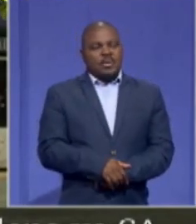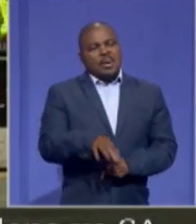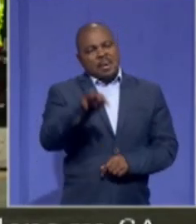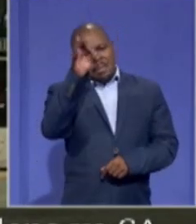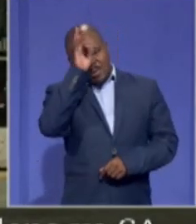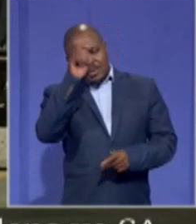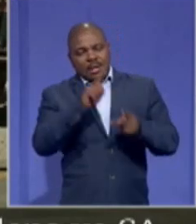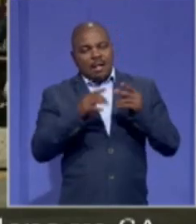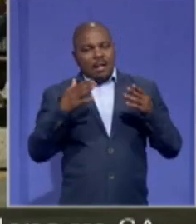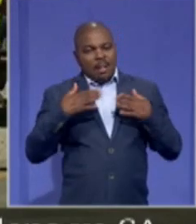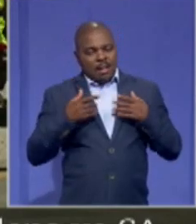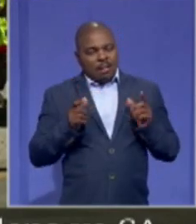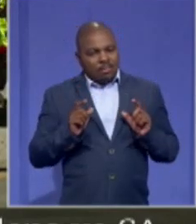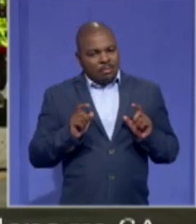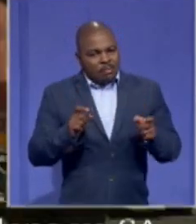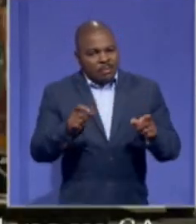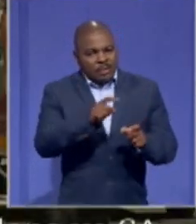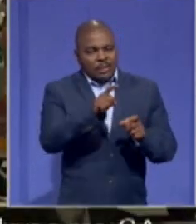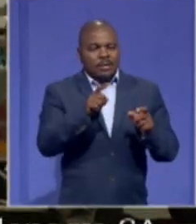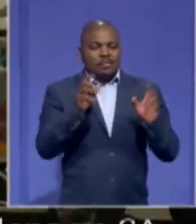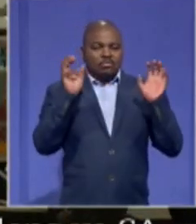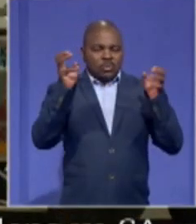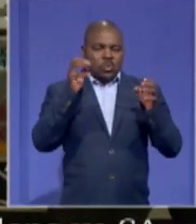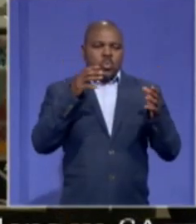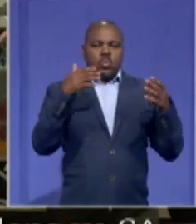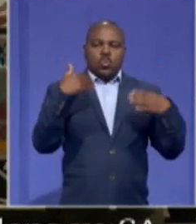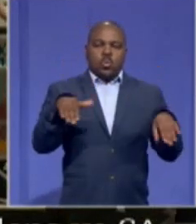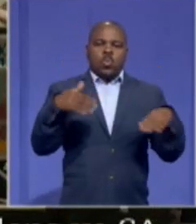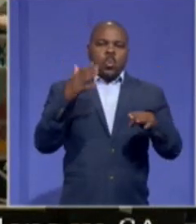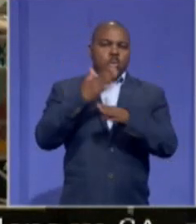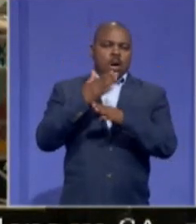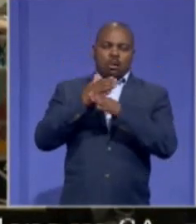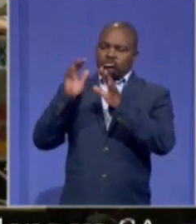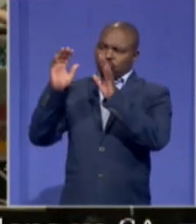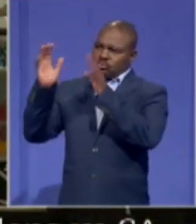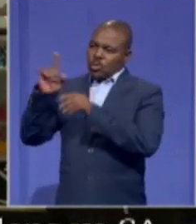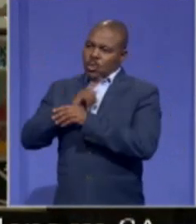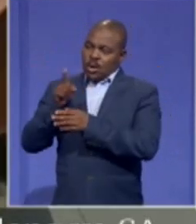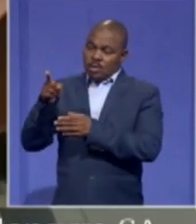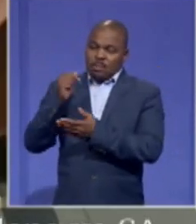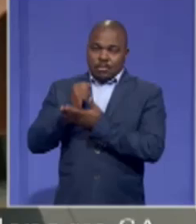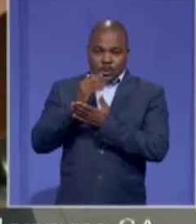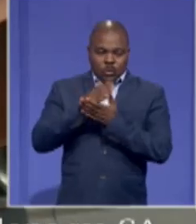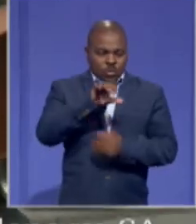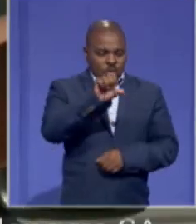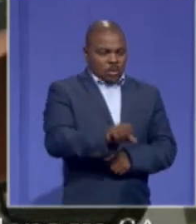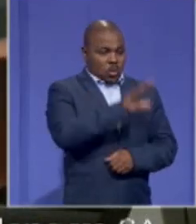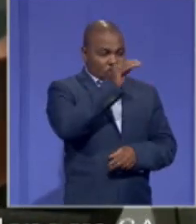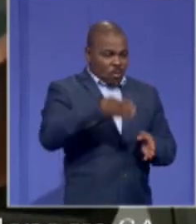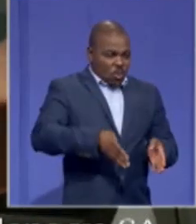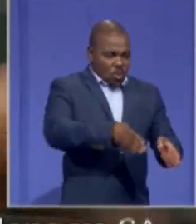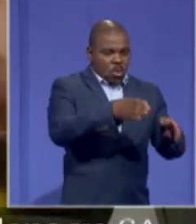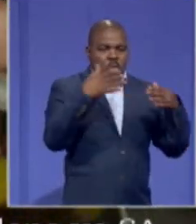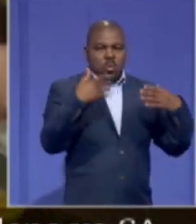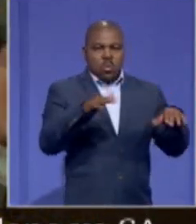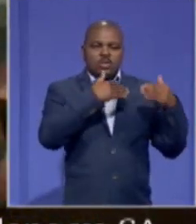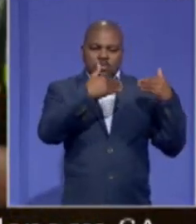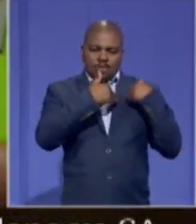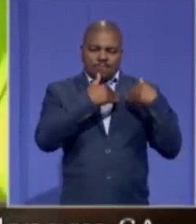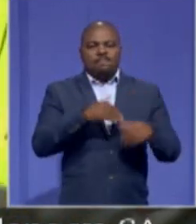ba pholoso ba thoholeditswe ka mosebetsi o tswileng matsoho e le ho netefatsa polokeho ya mebile ya Afrika Borwa sehleng sena sa